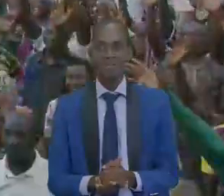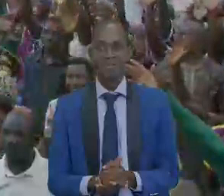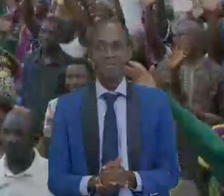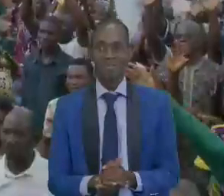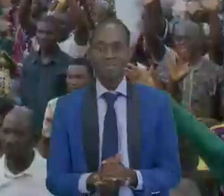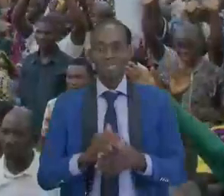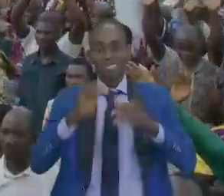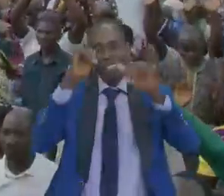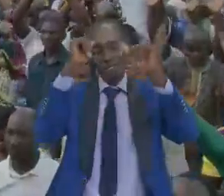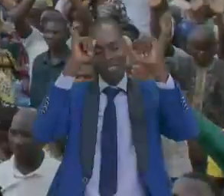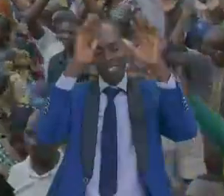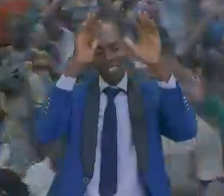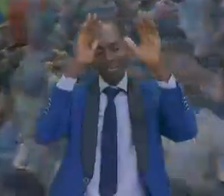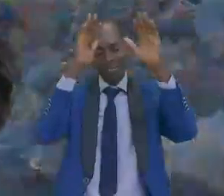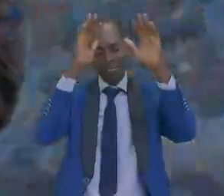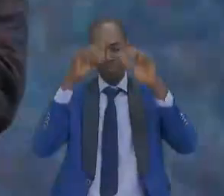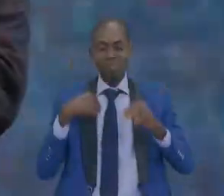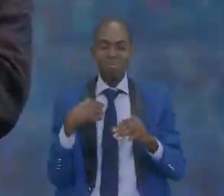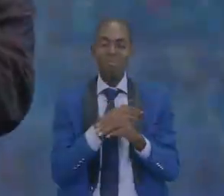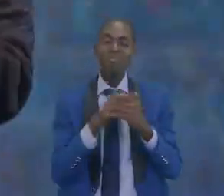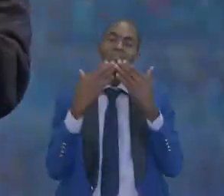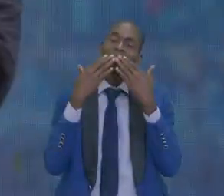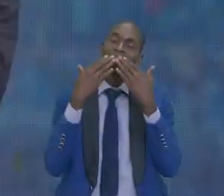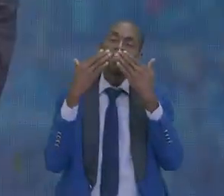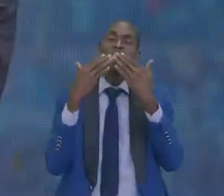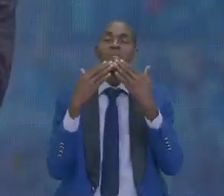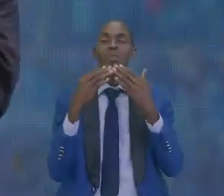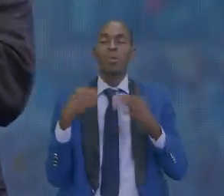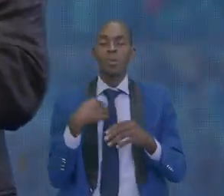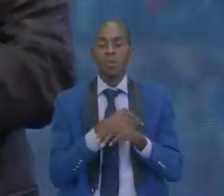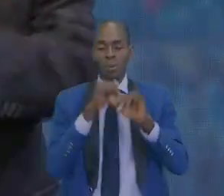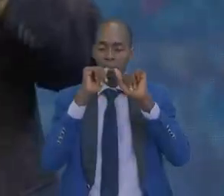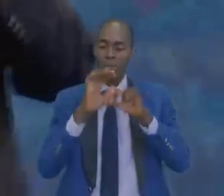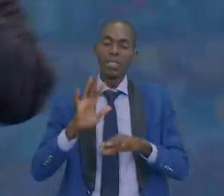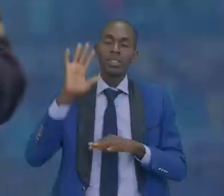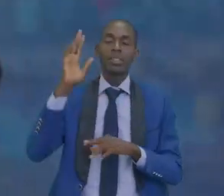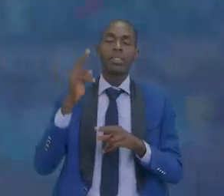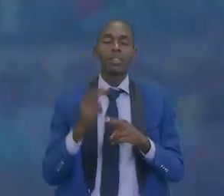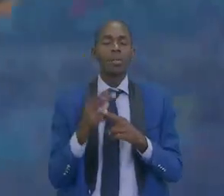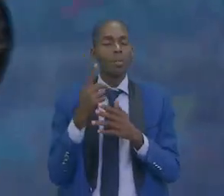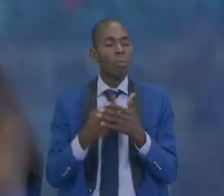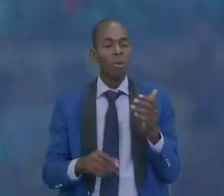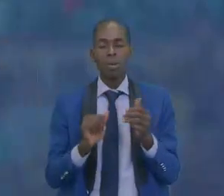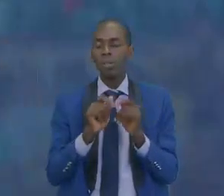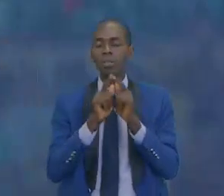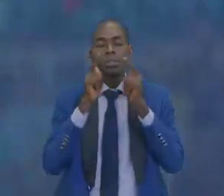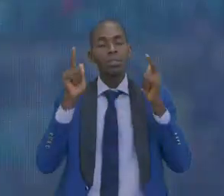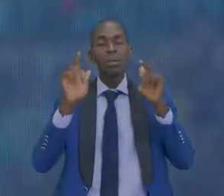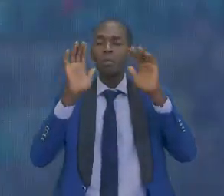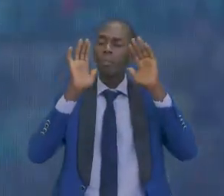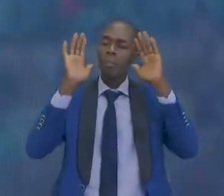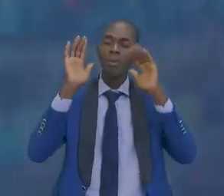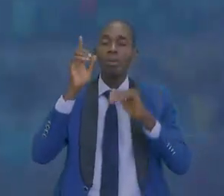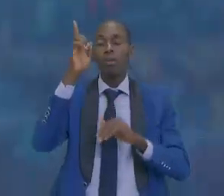Father, we thank you. We bless your name. What a great, marvelous God you